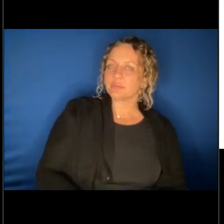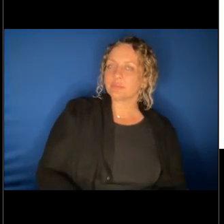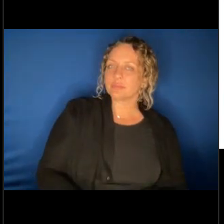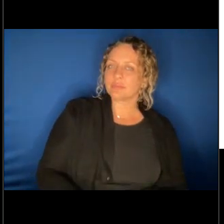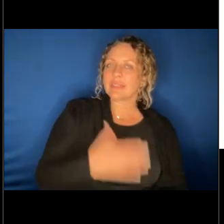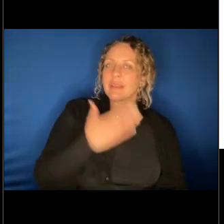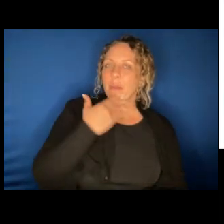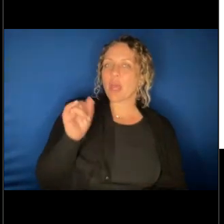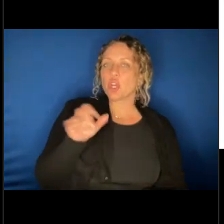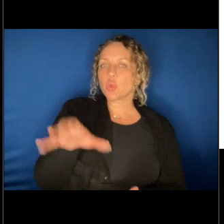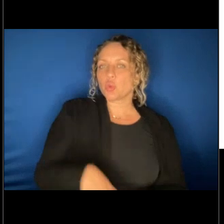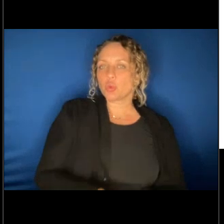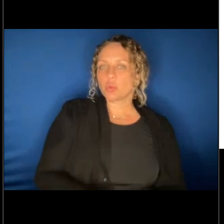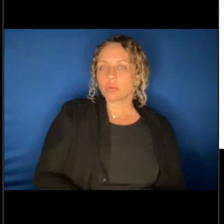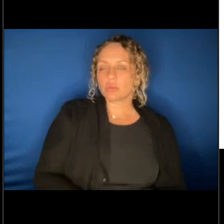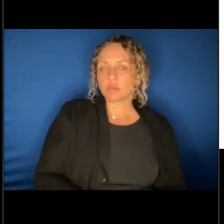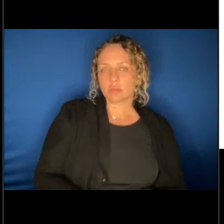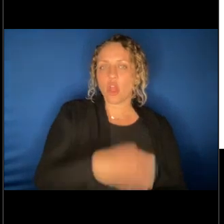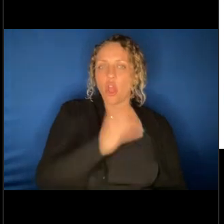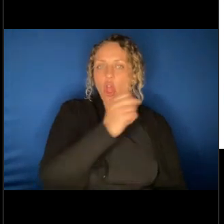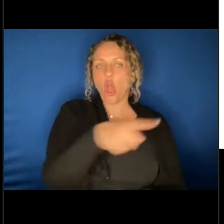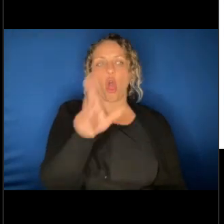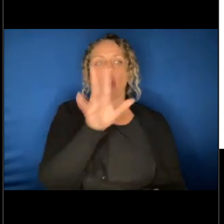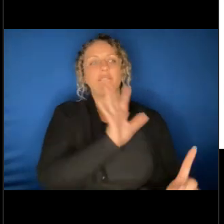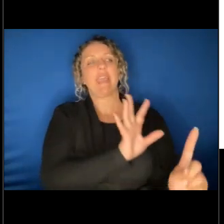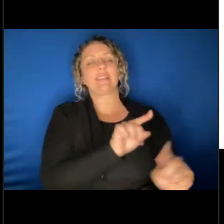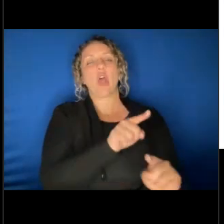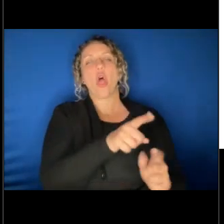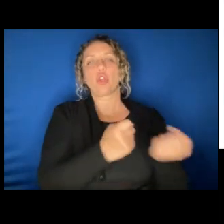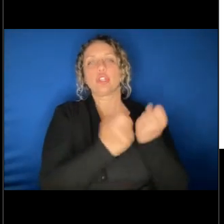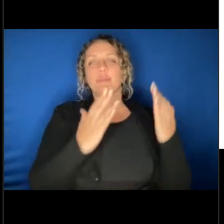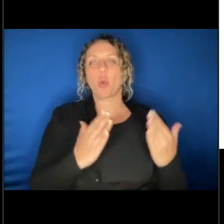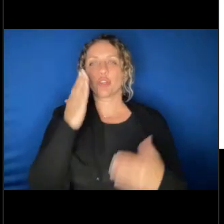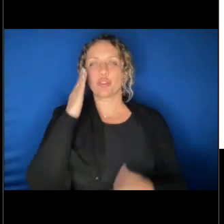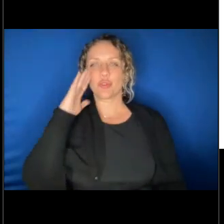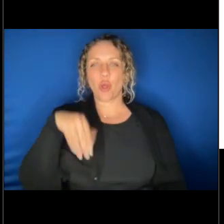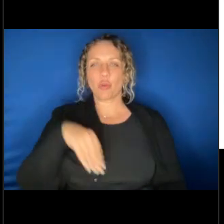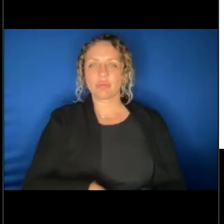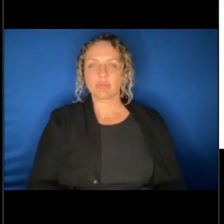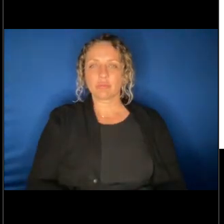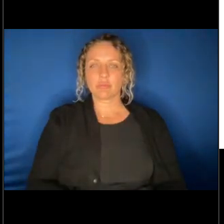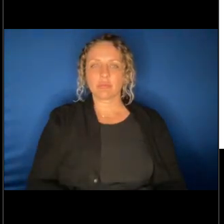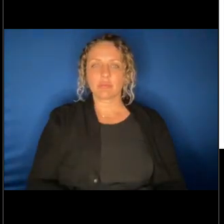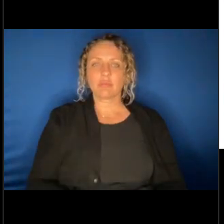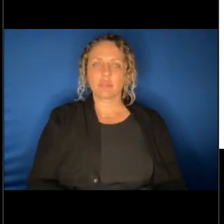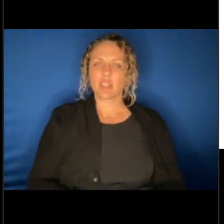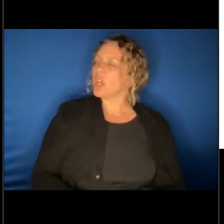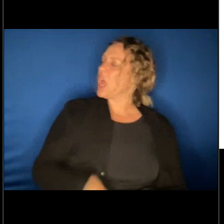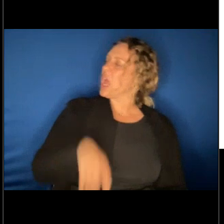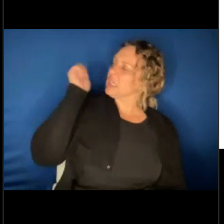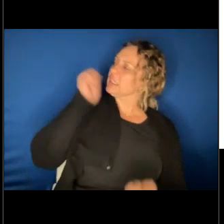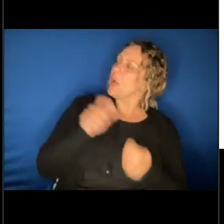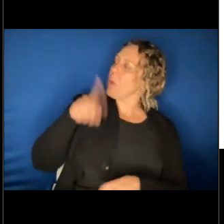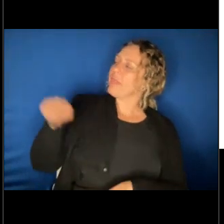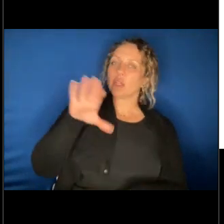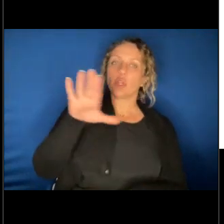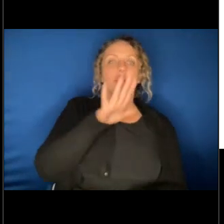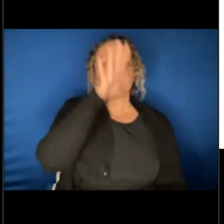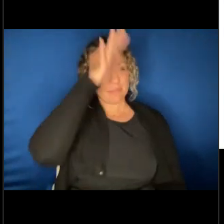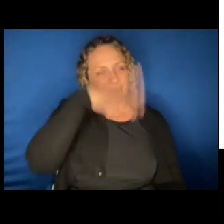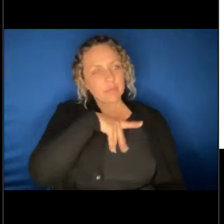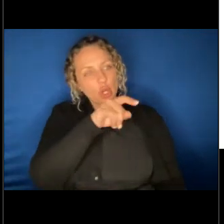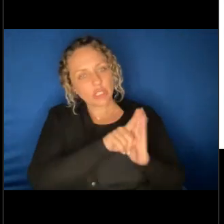do. Got all your fans out there, all your supporters, Yeah, it's exactly what they do. Mr. You're darn McNally, the right. clock is ticking.